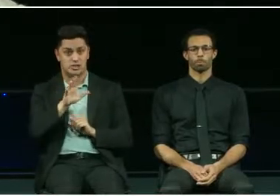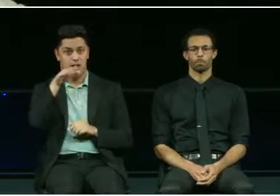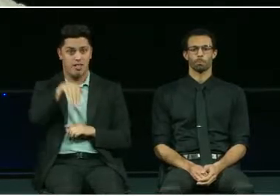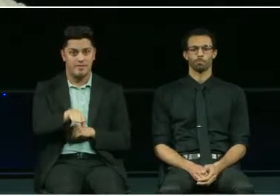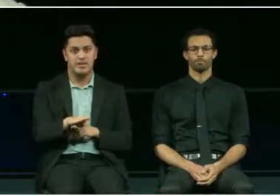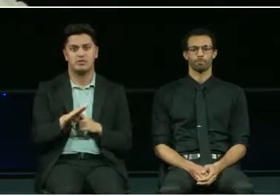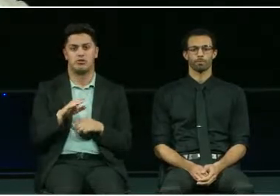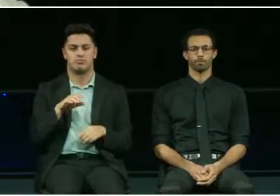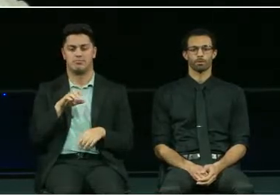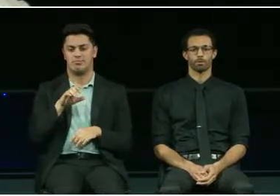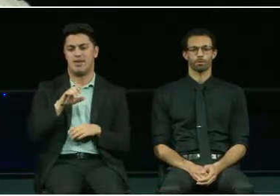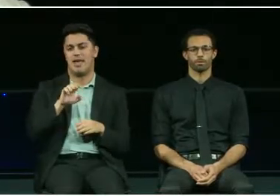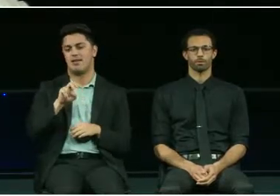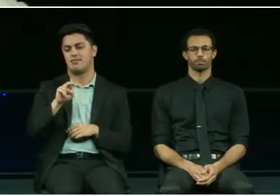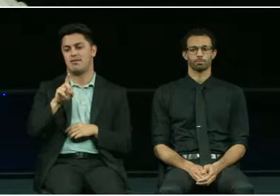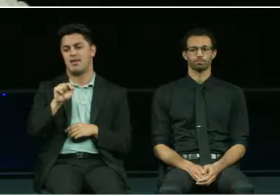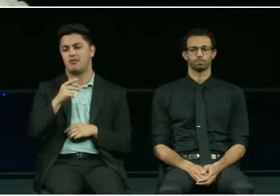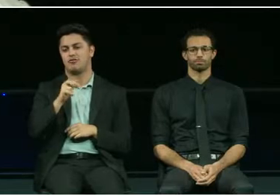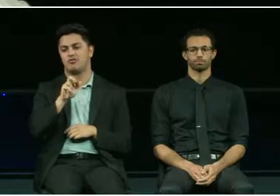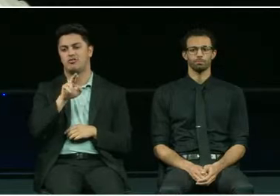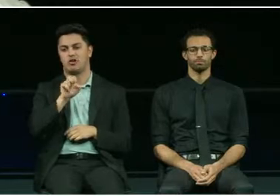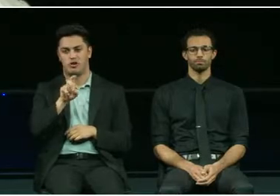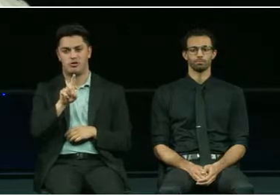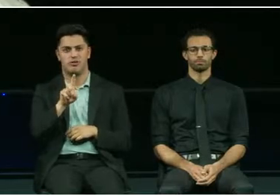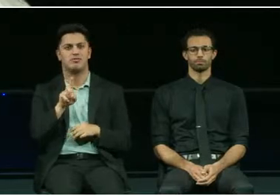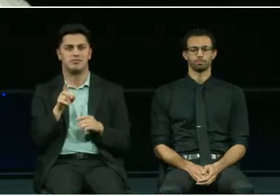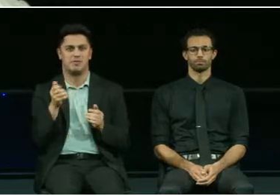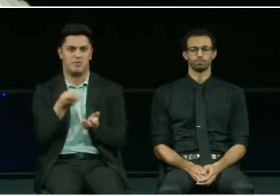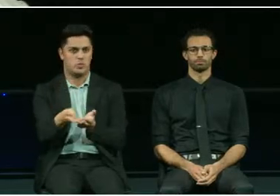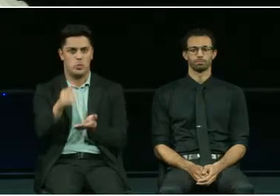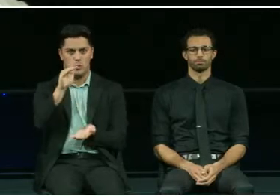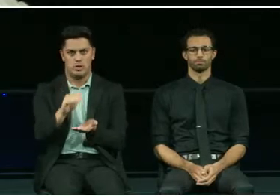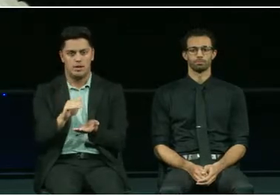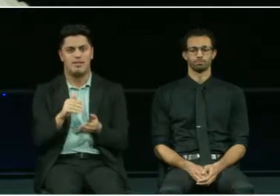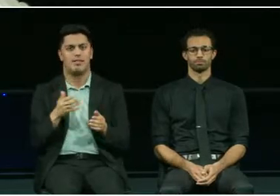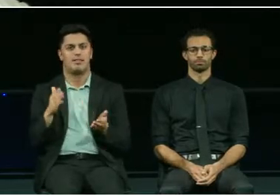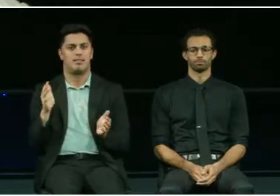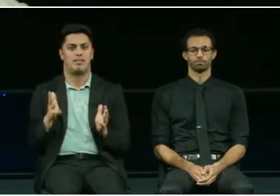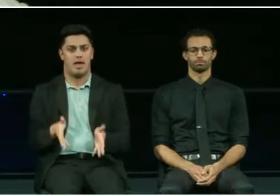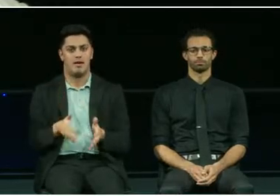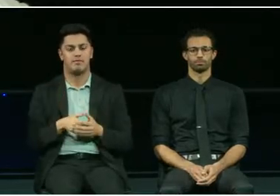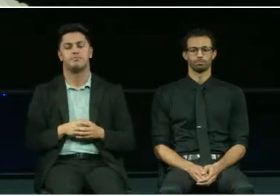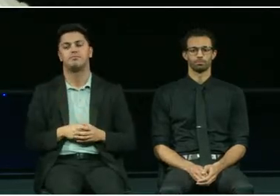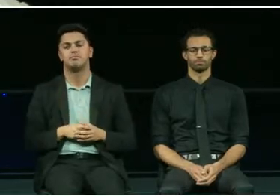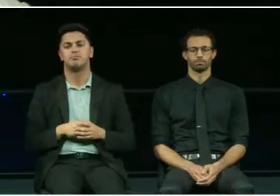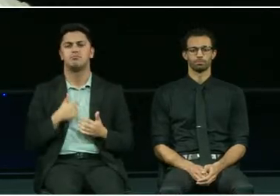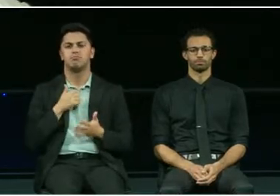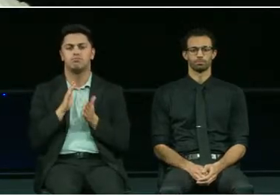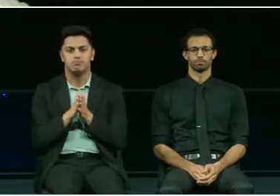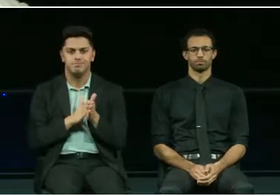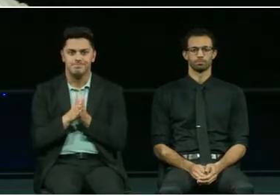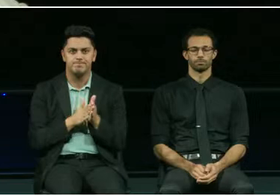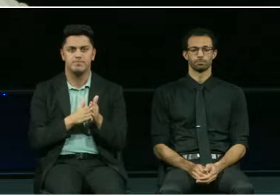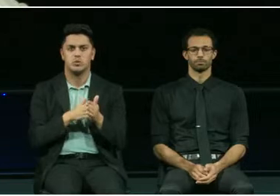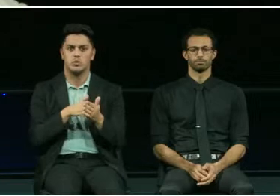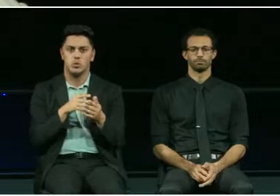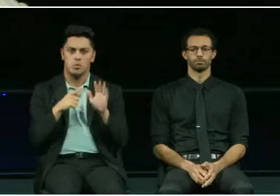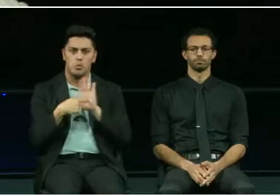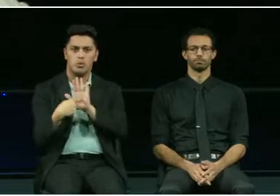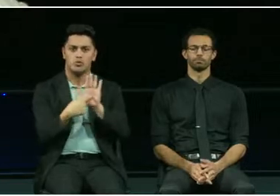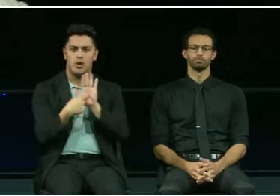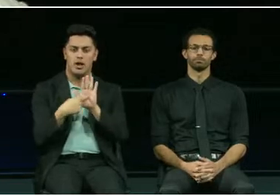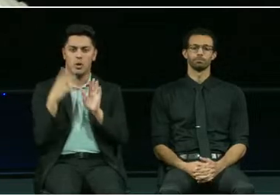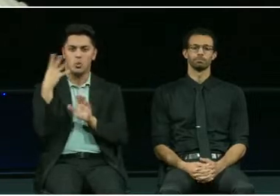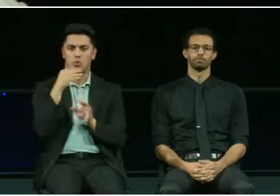and there are only about 35,000 to 40,000 of them left. And that made me really want to portray this beautiful